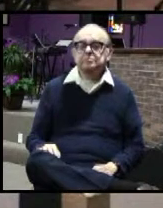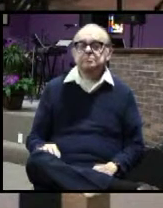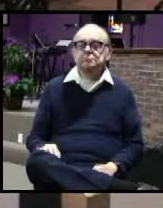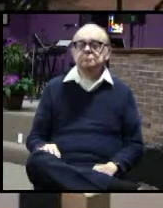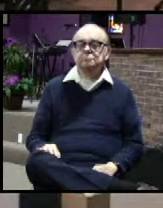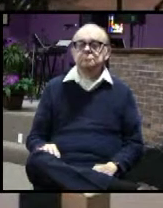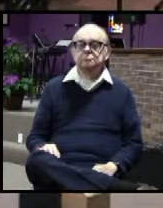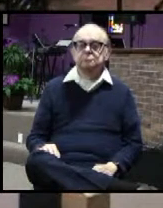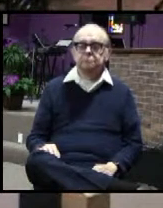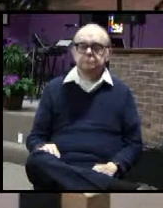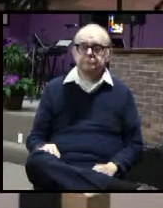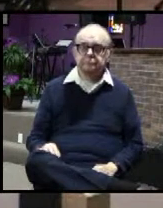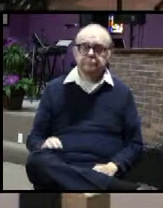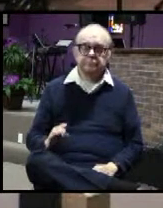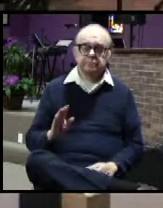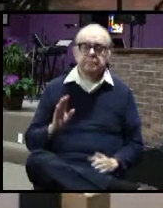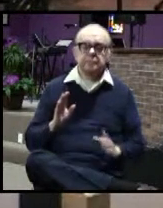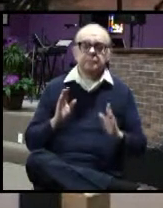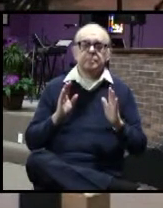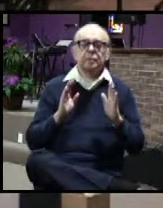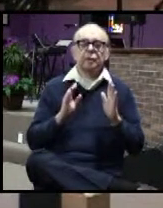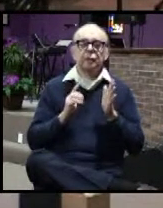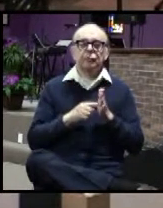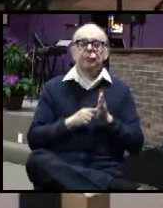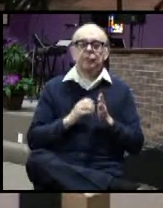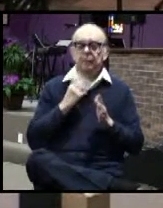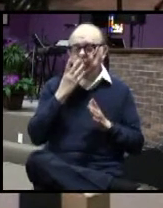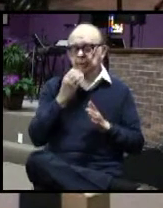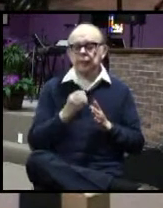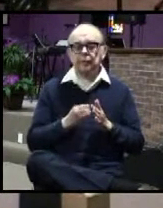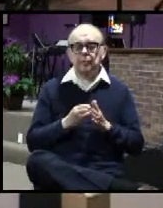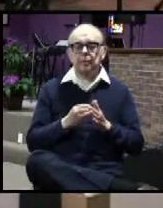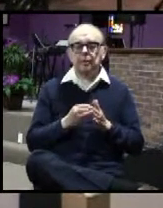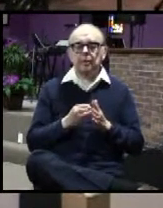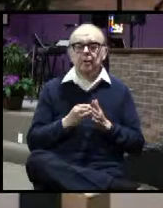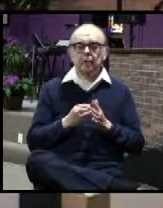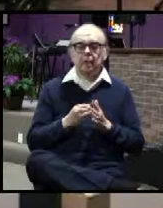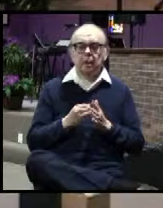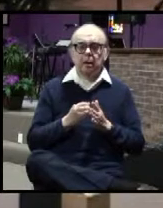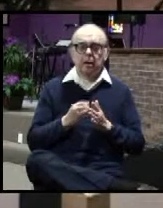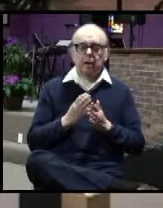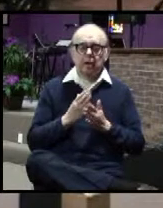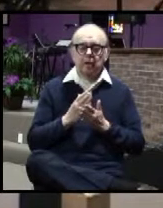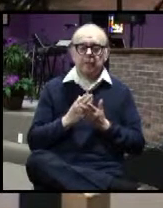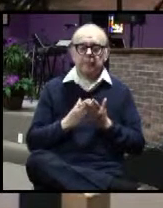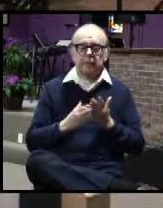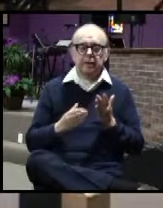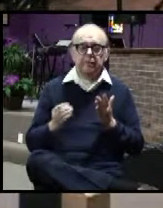It begins to start showing a beautiful piece of a creation